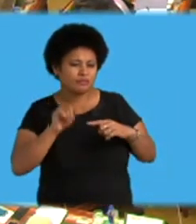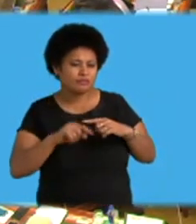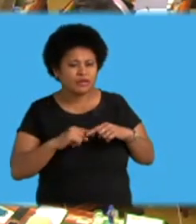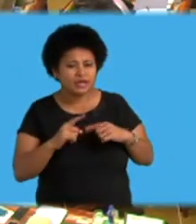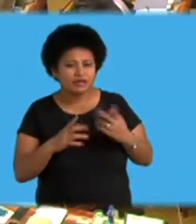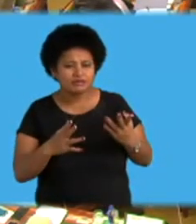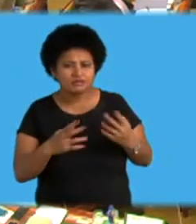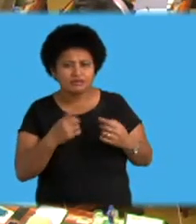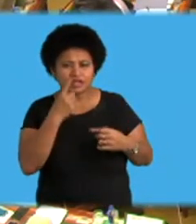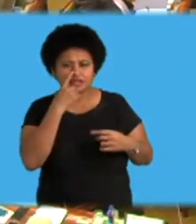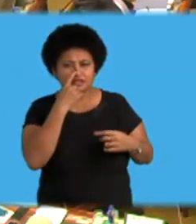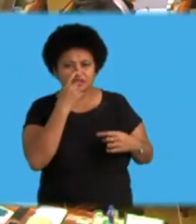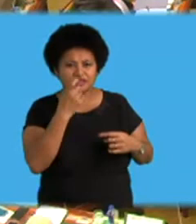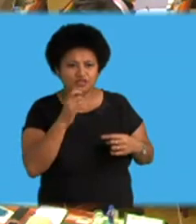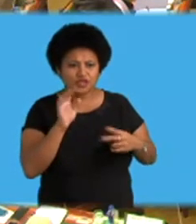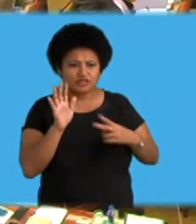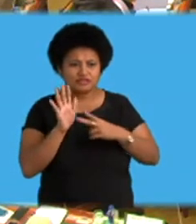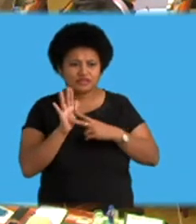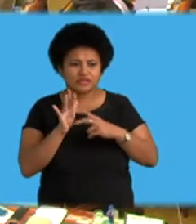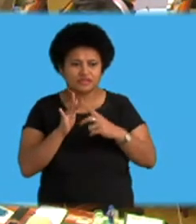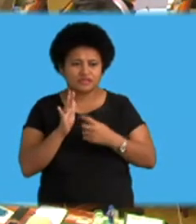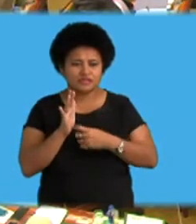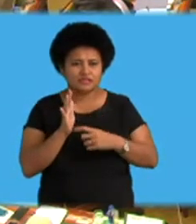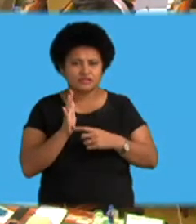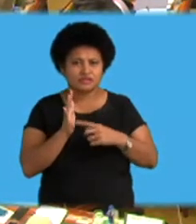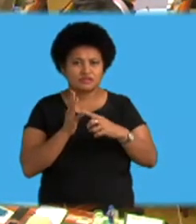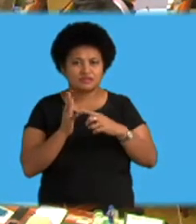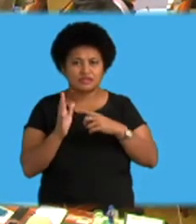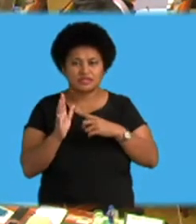if Honorable Minister can